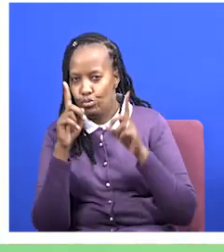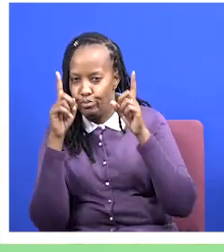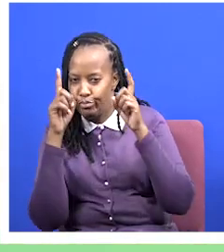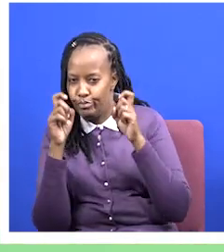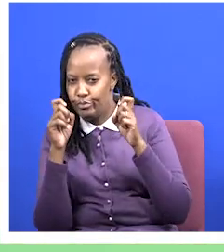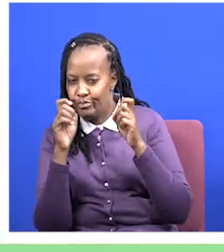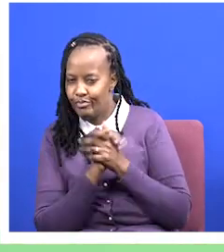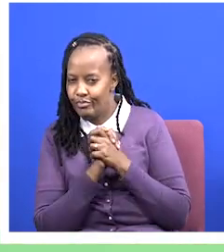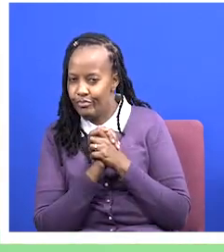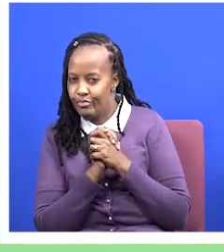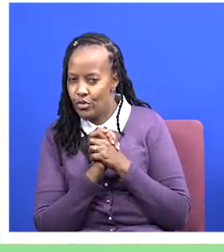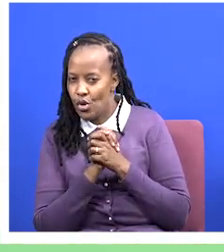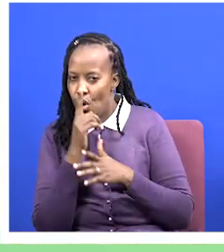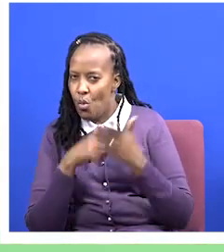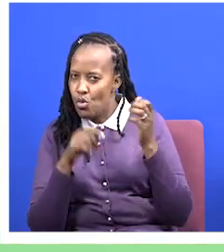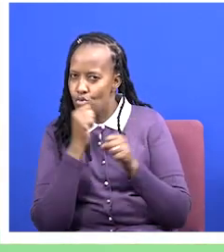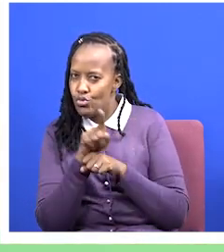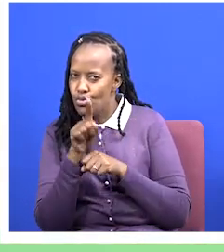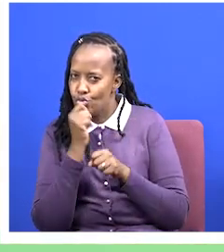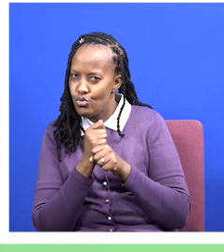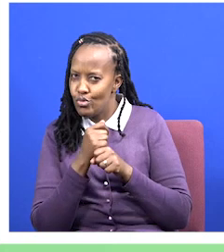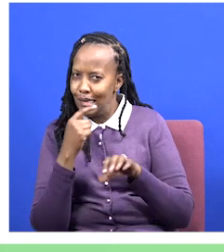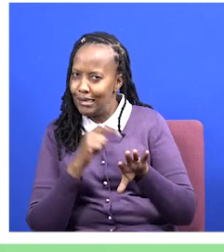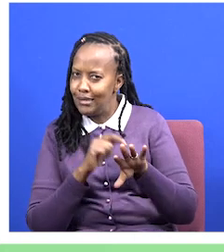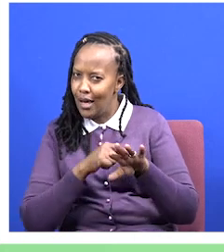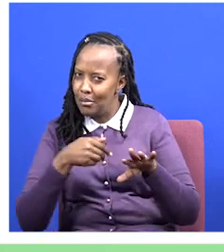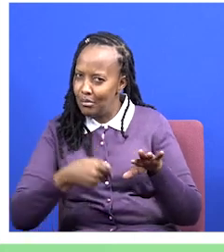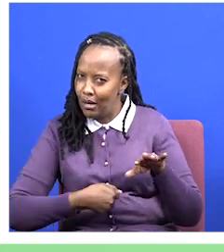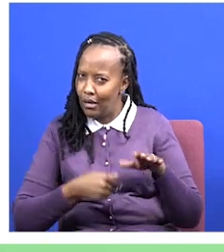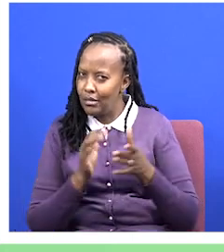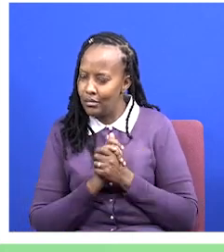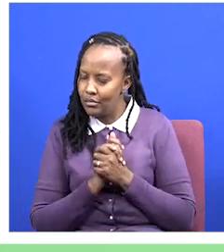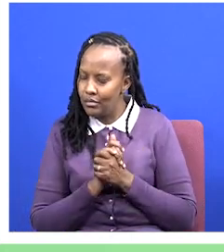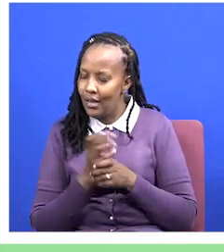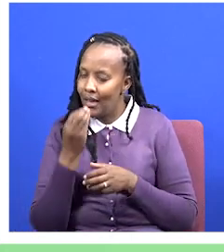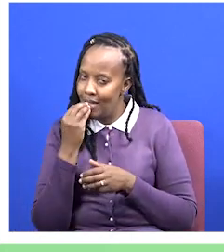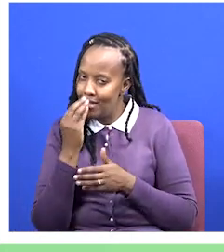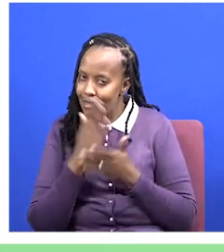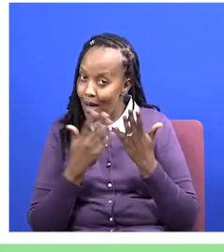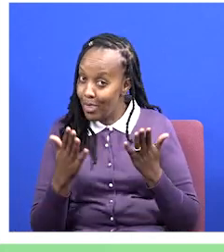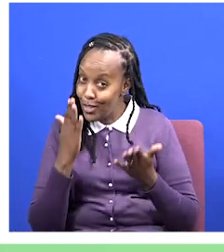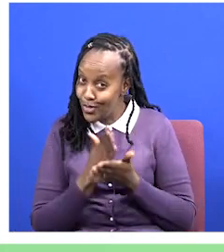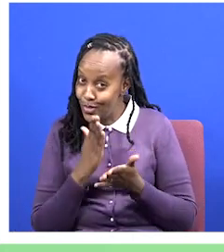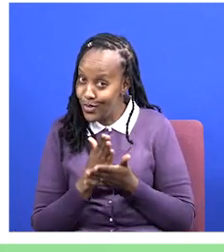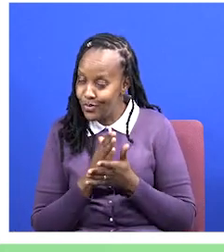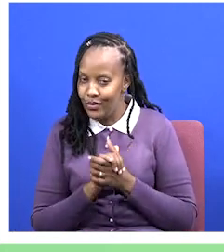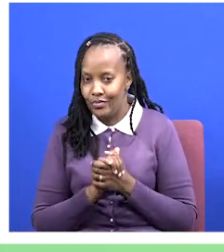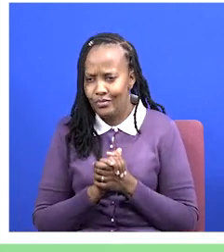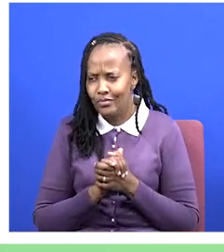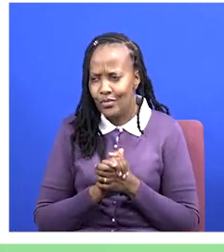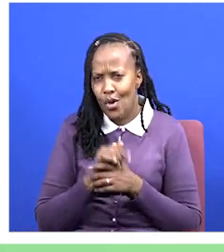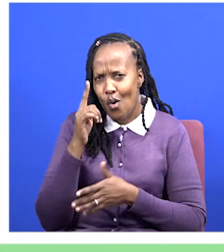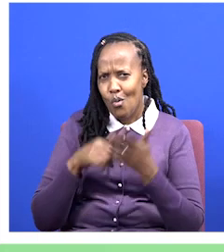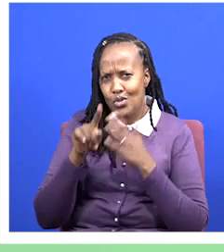pictures. What do you do when you're hungry? You eat something.